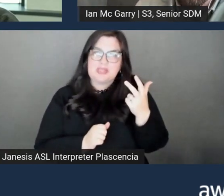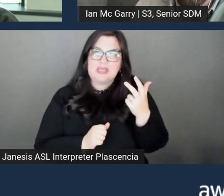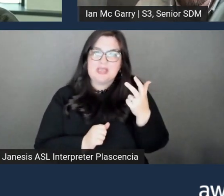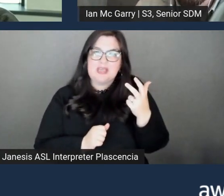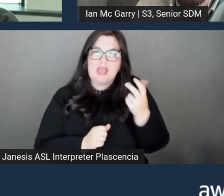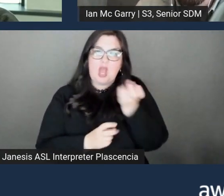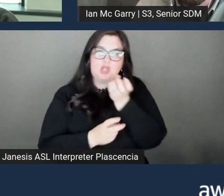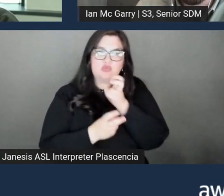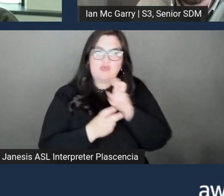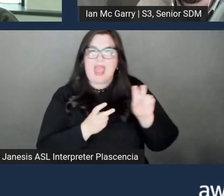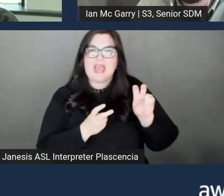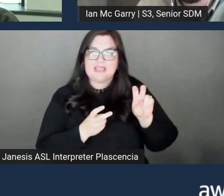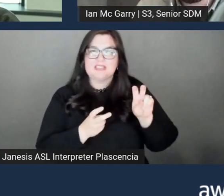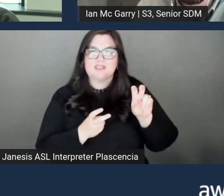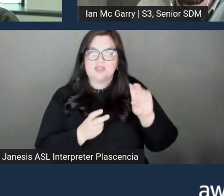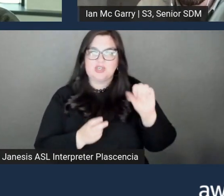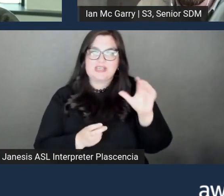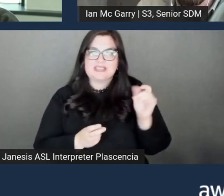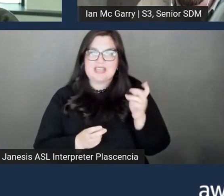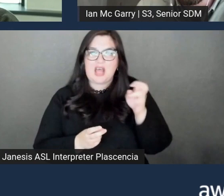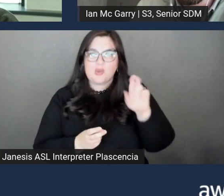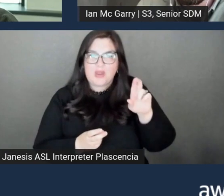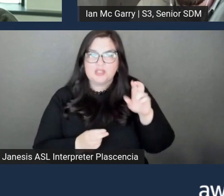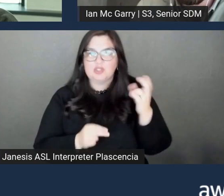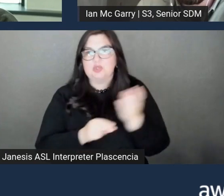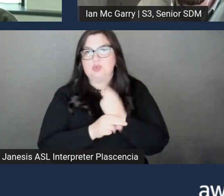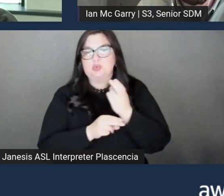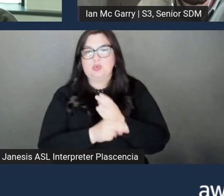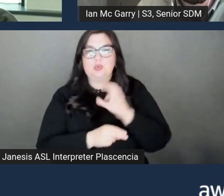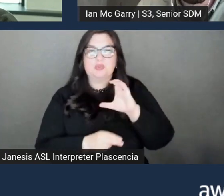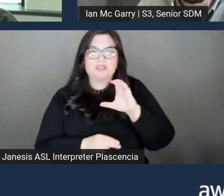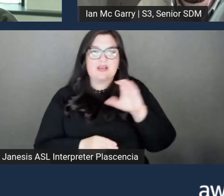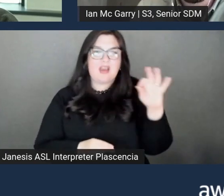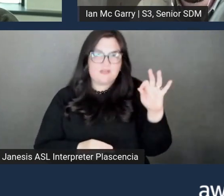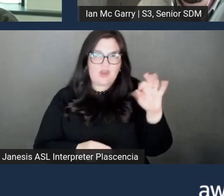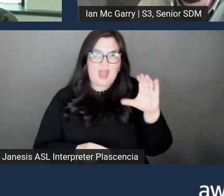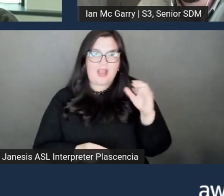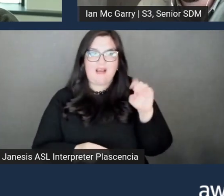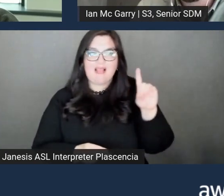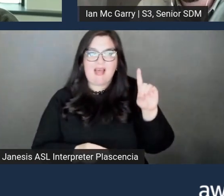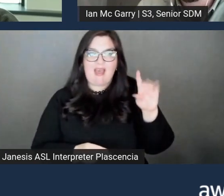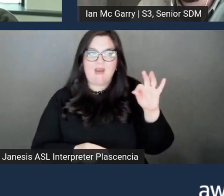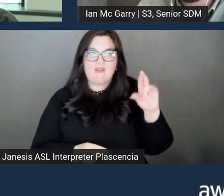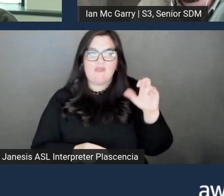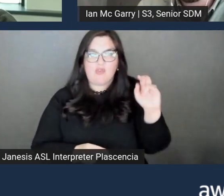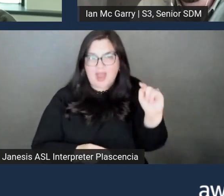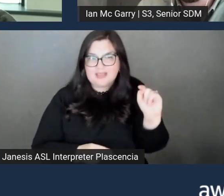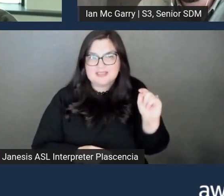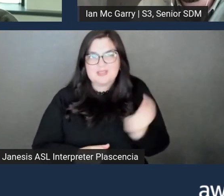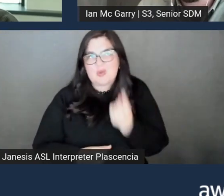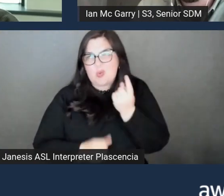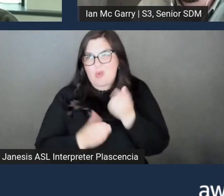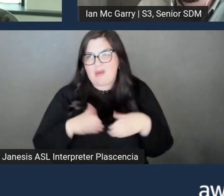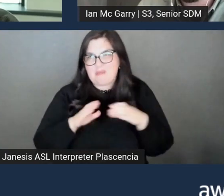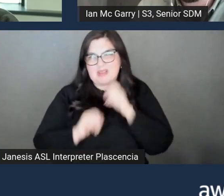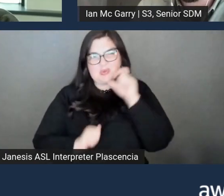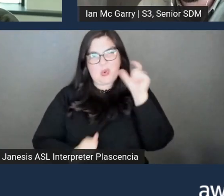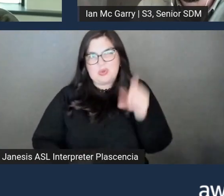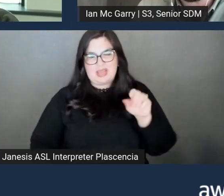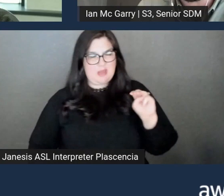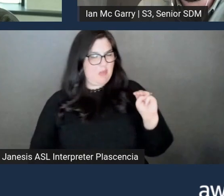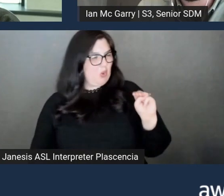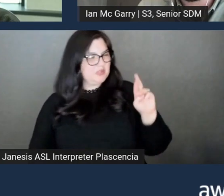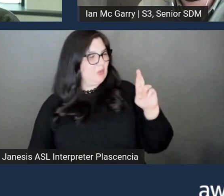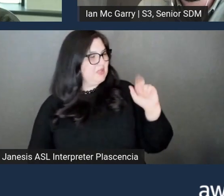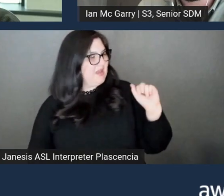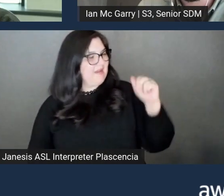then use CloudFront. If that really is just a single bucket is all you need, I don't think there's any reason for a multi-region access point in